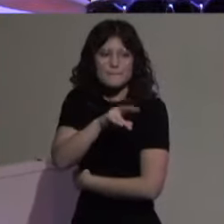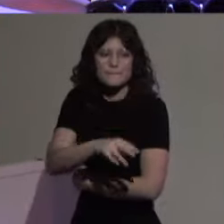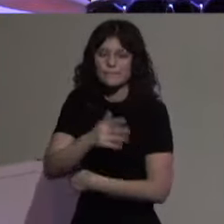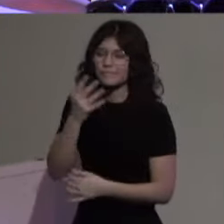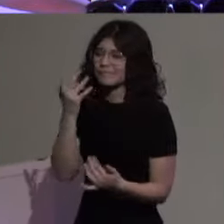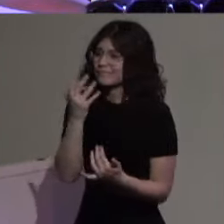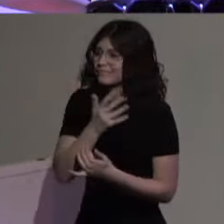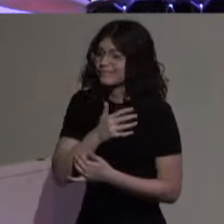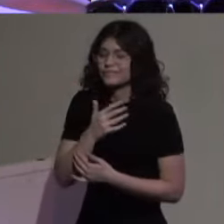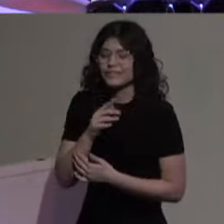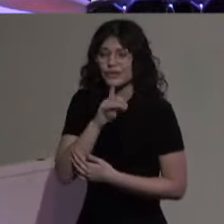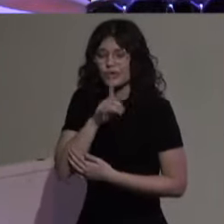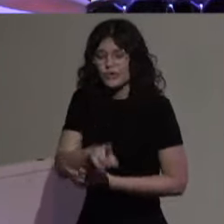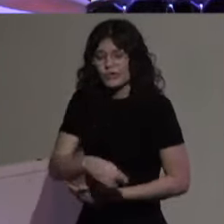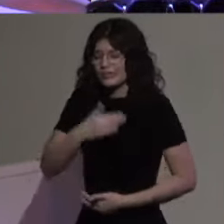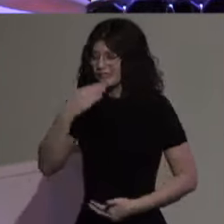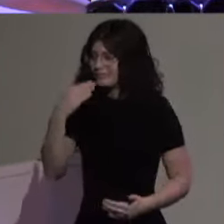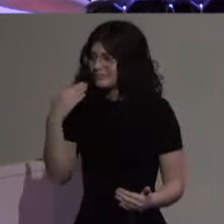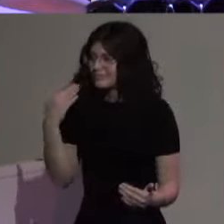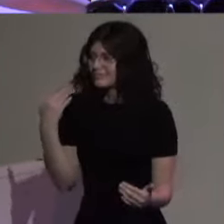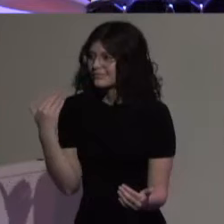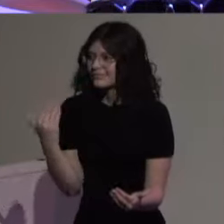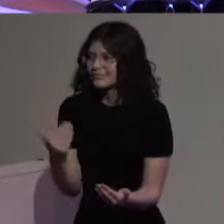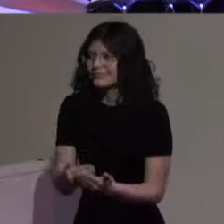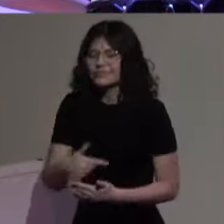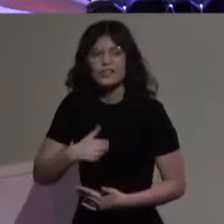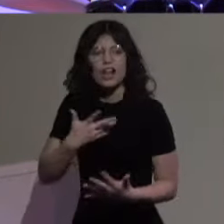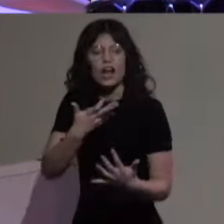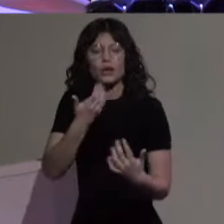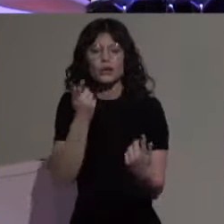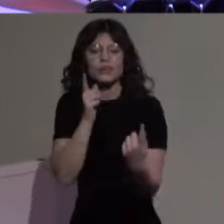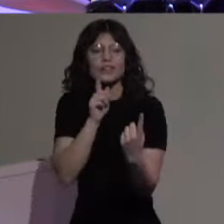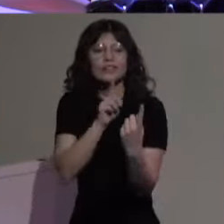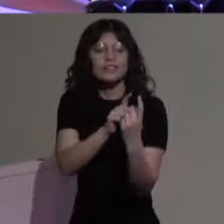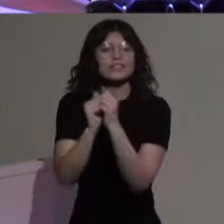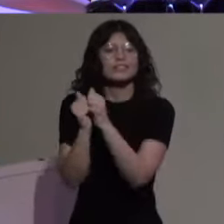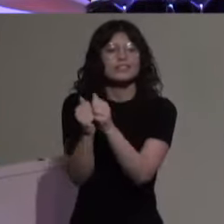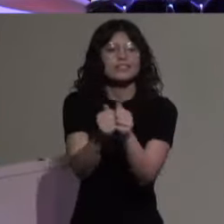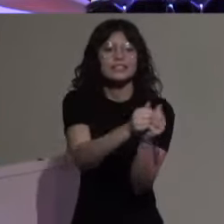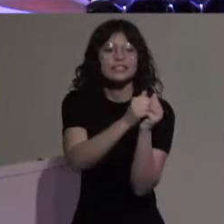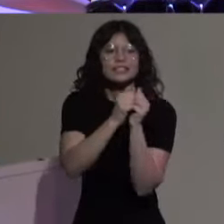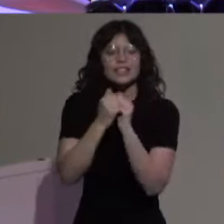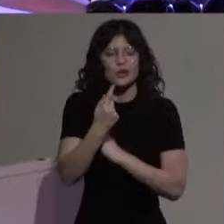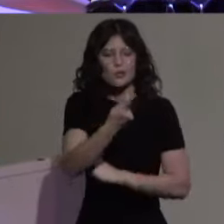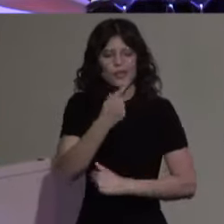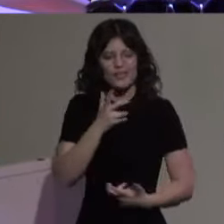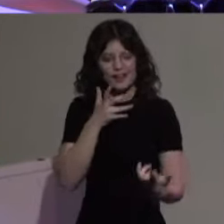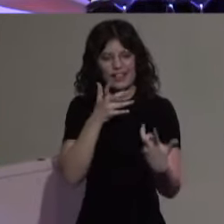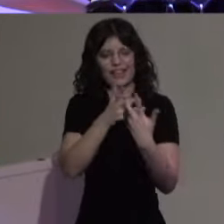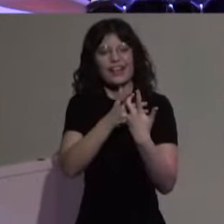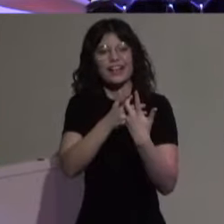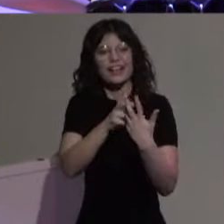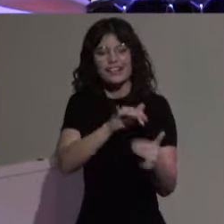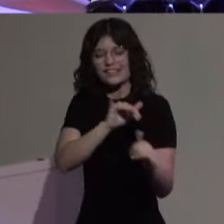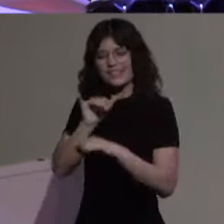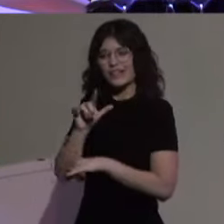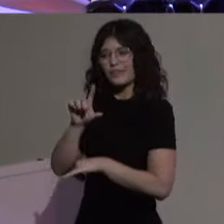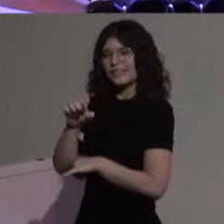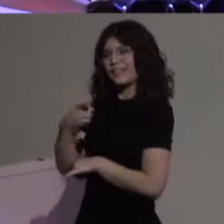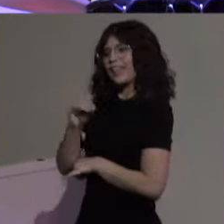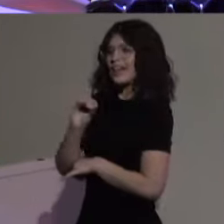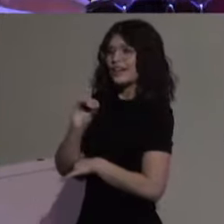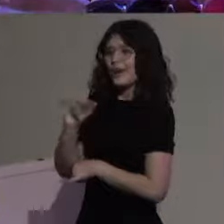It seemed too good to be true, I wanted to be with you. We shoes with a clacking of